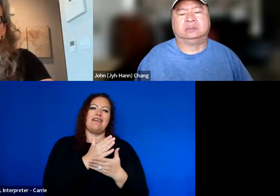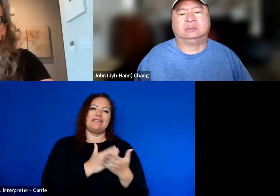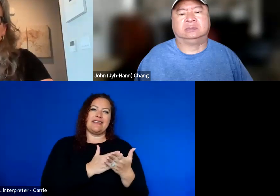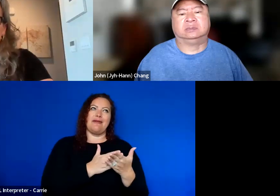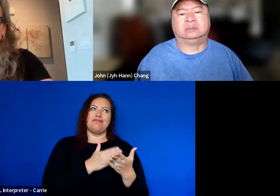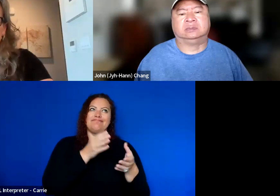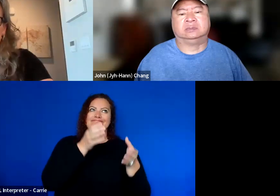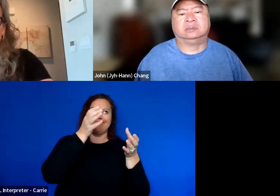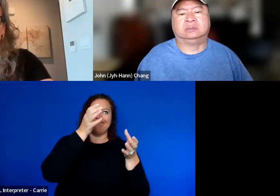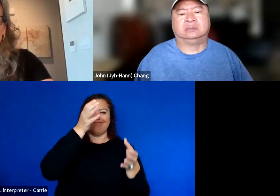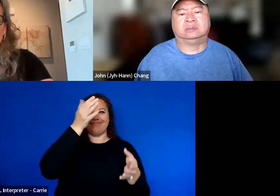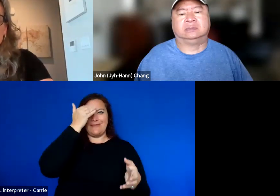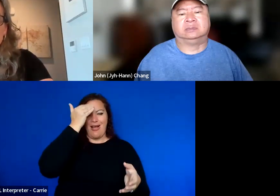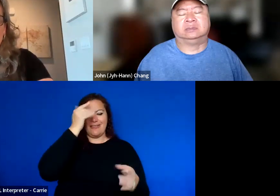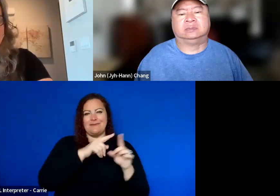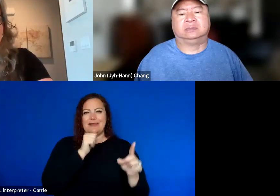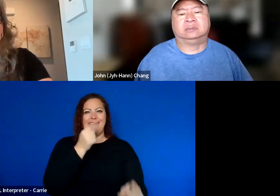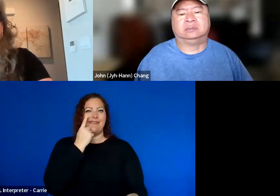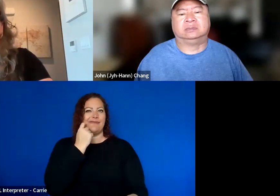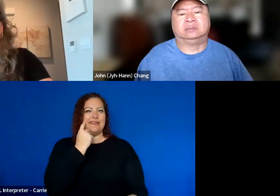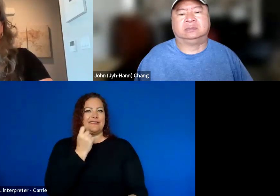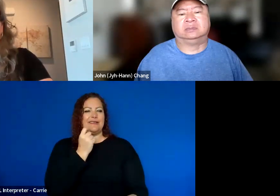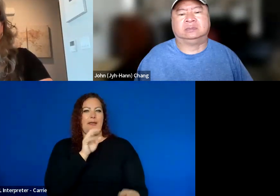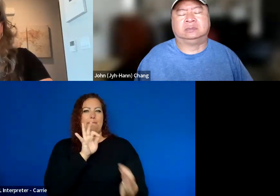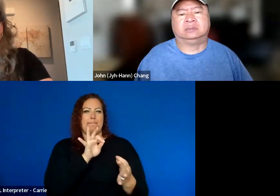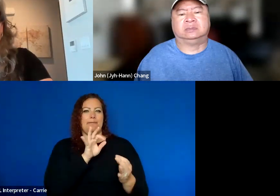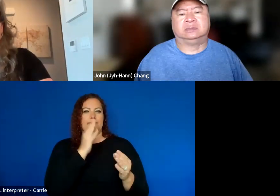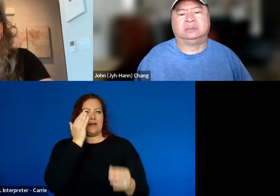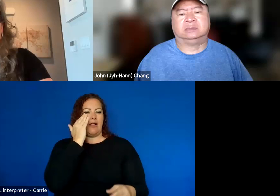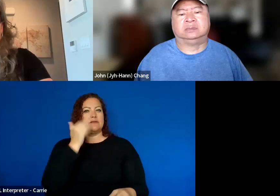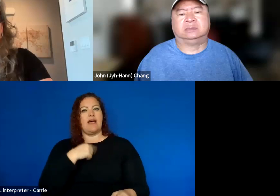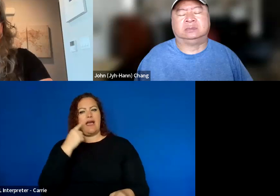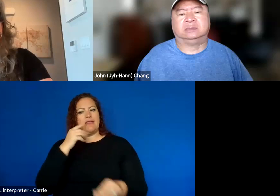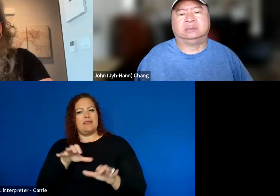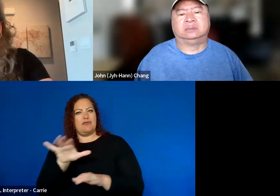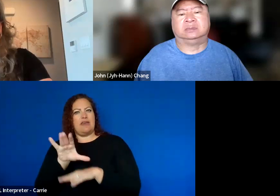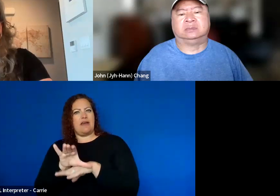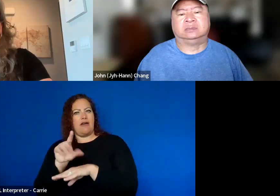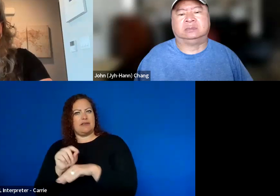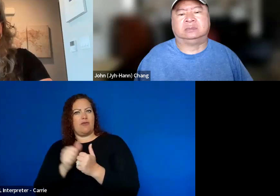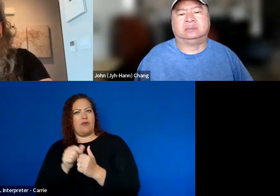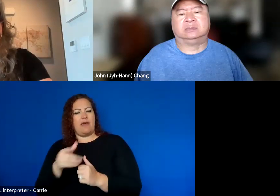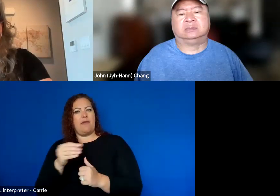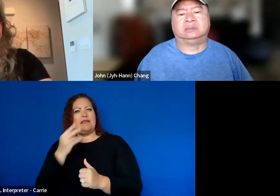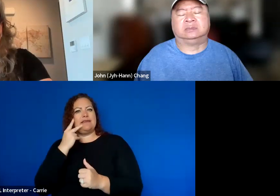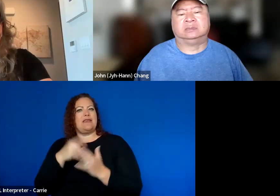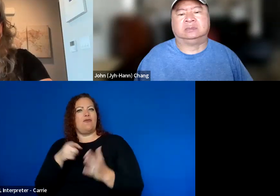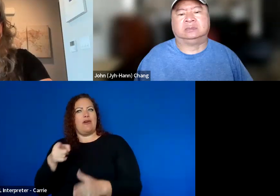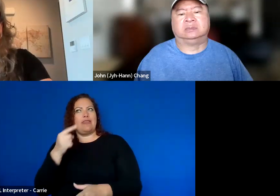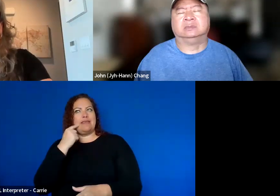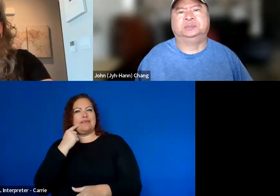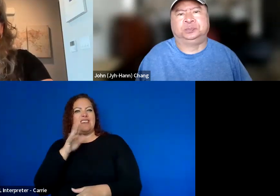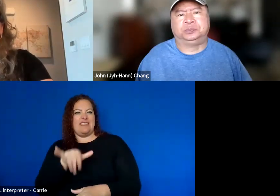the latest, like most fine-tuned knowledge. I think just doing that consultation and seeing what they think will allow you to make an informed